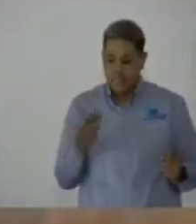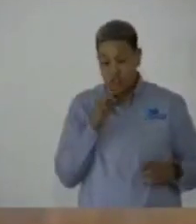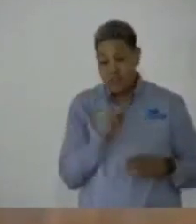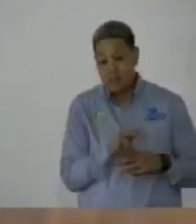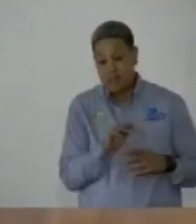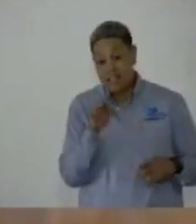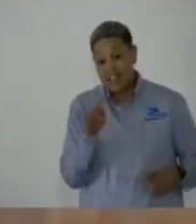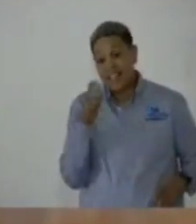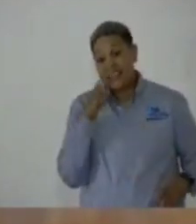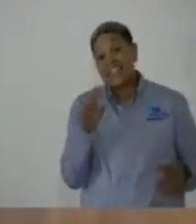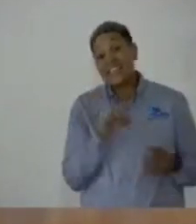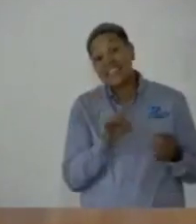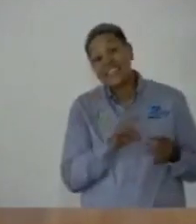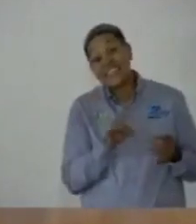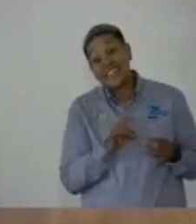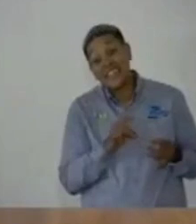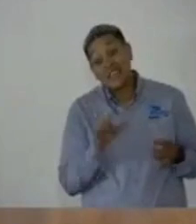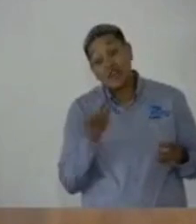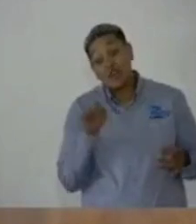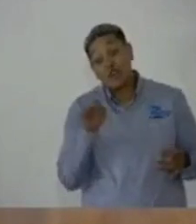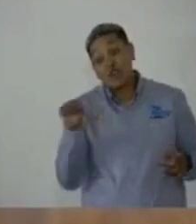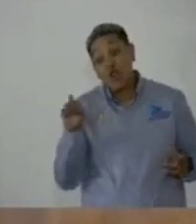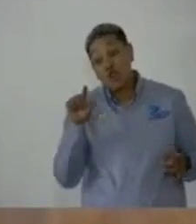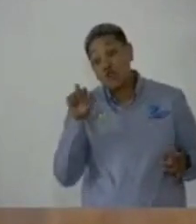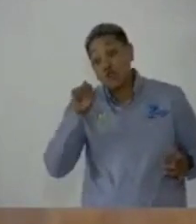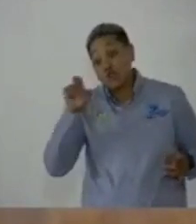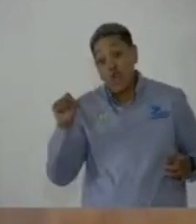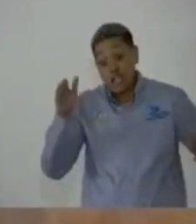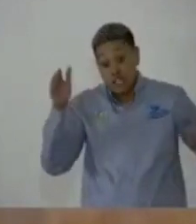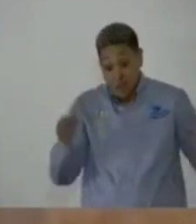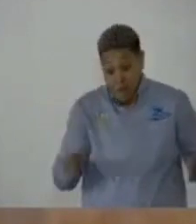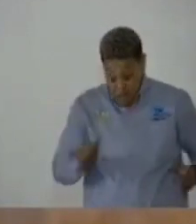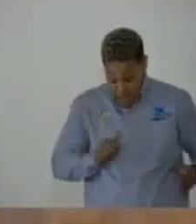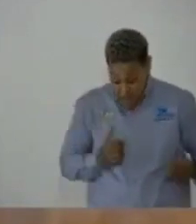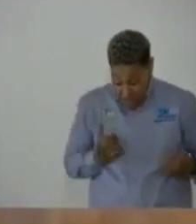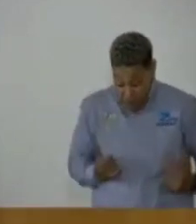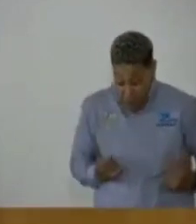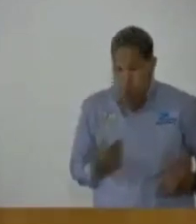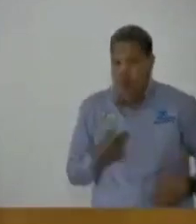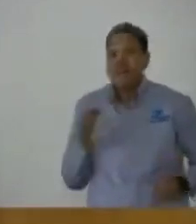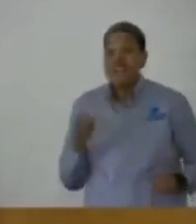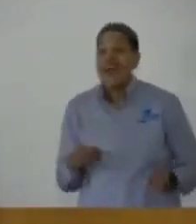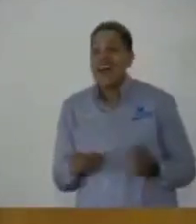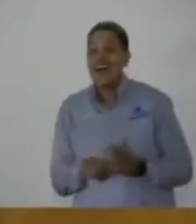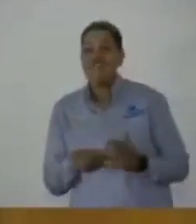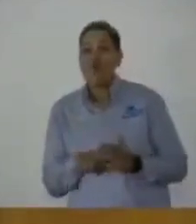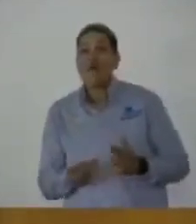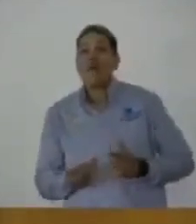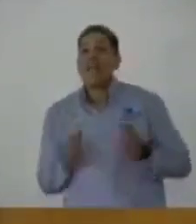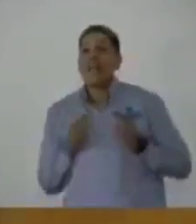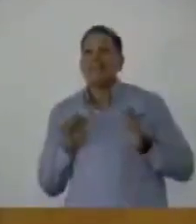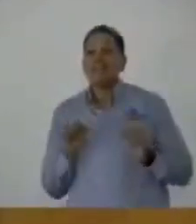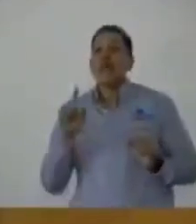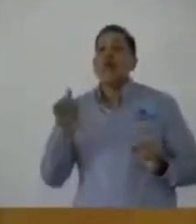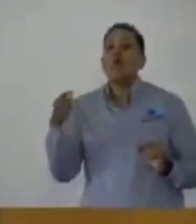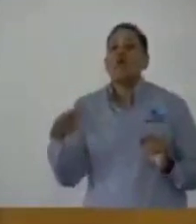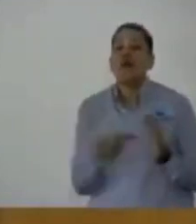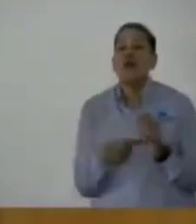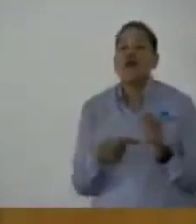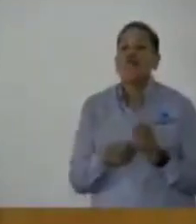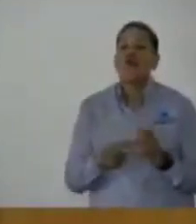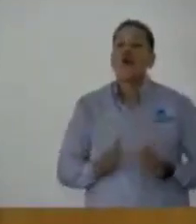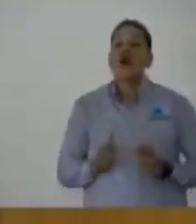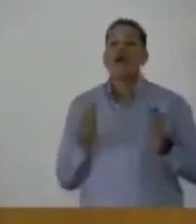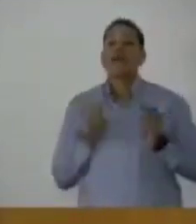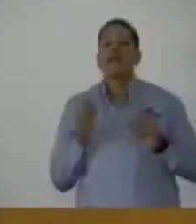Clark continues to speak to the gross, the person who is now being able to afford living can only afford living